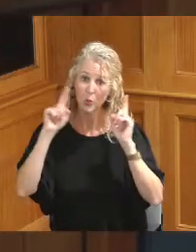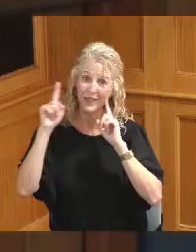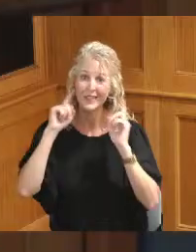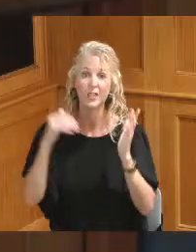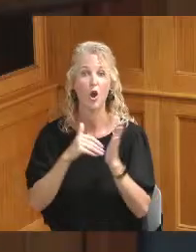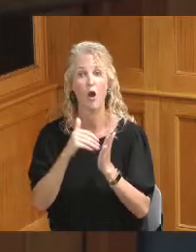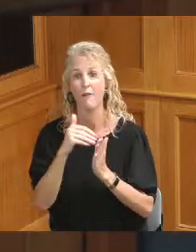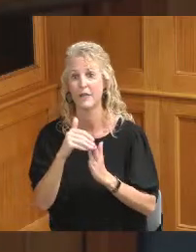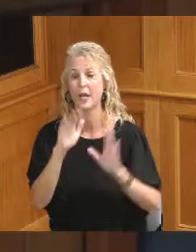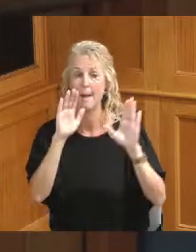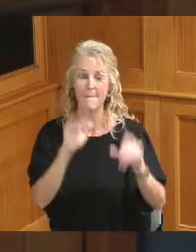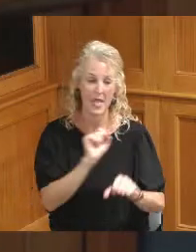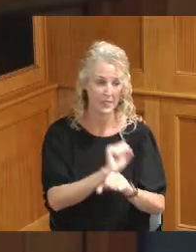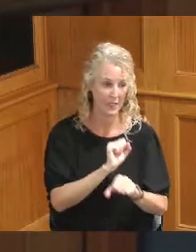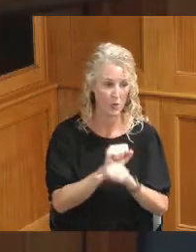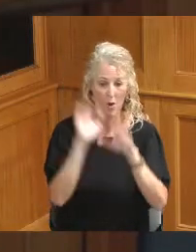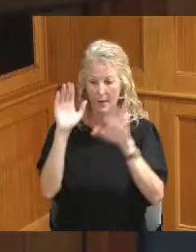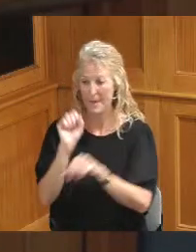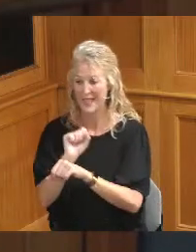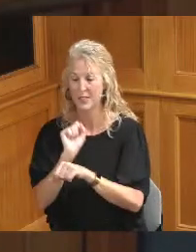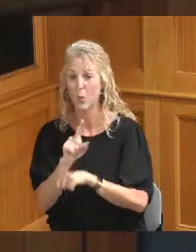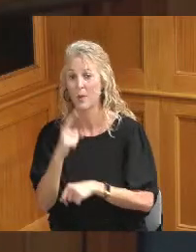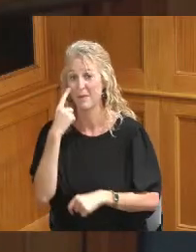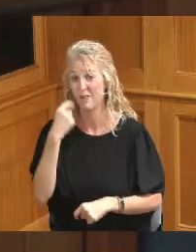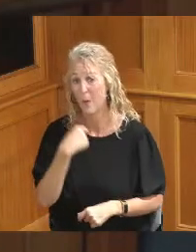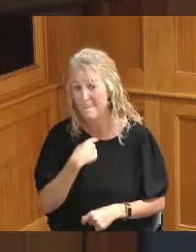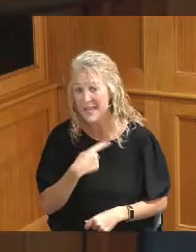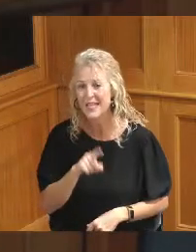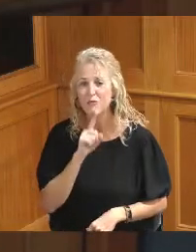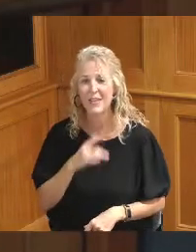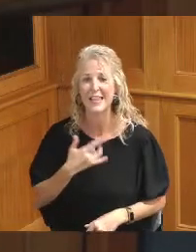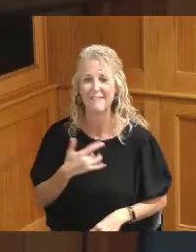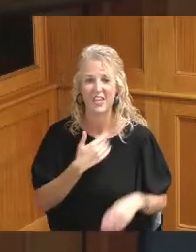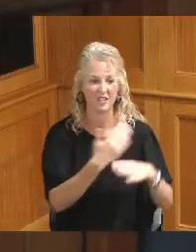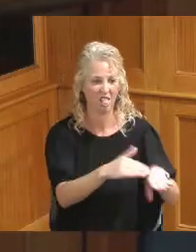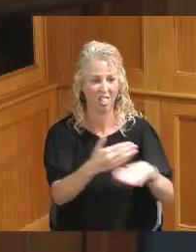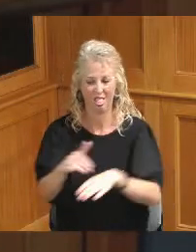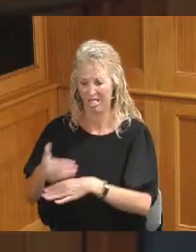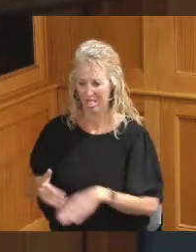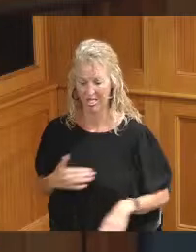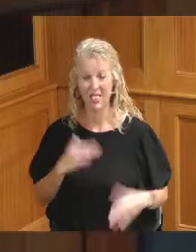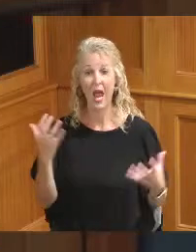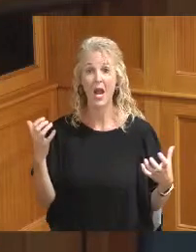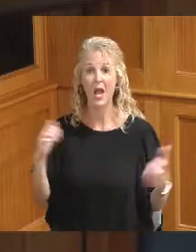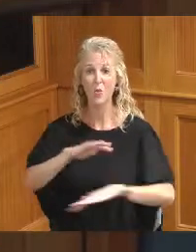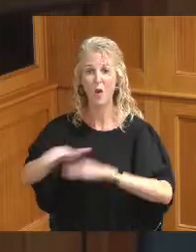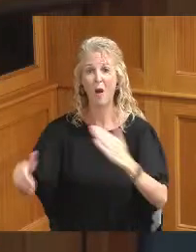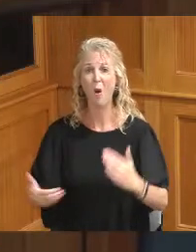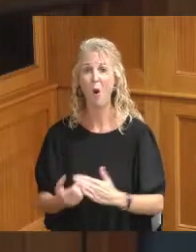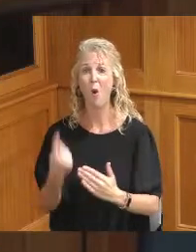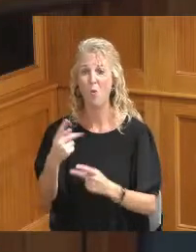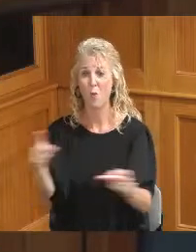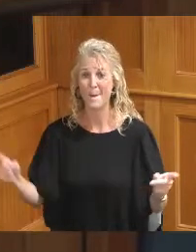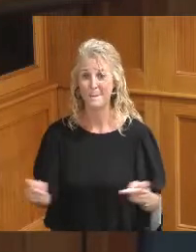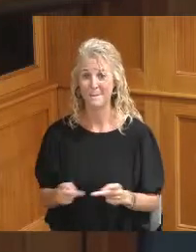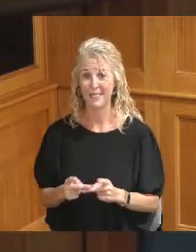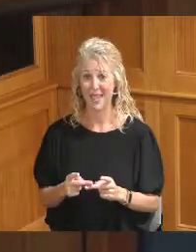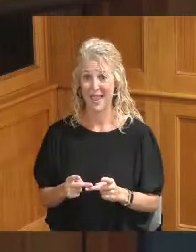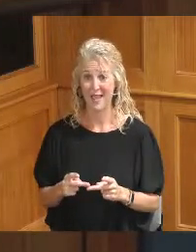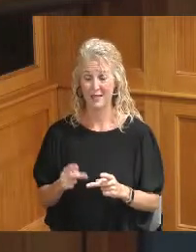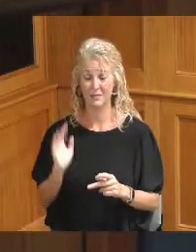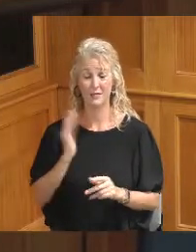great work that's happening with youth, but to me it's so fragmented, and I want to be able to say, here's what we're doing, here's